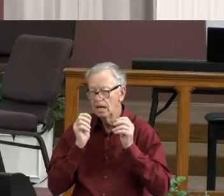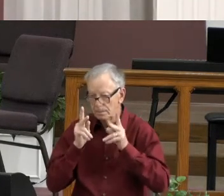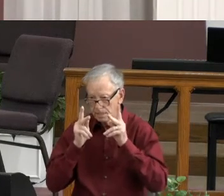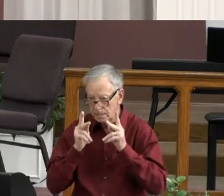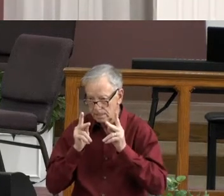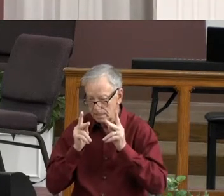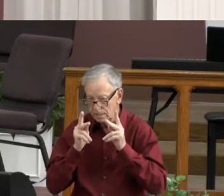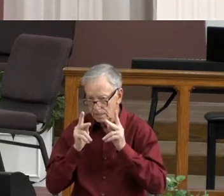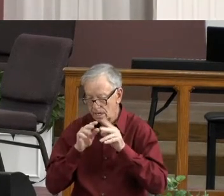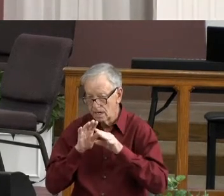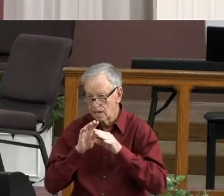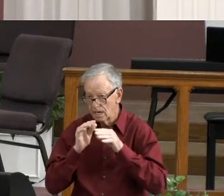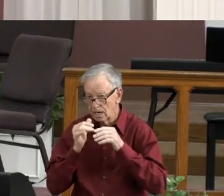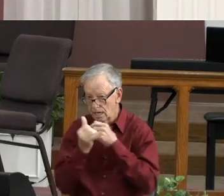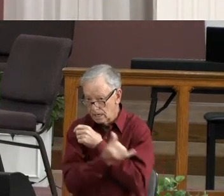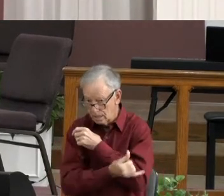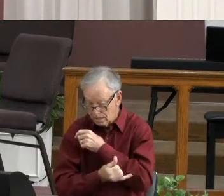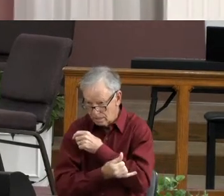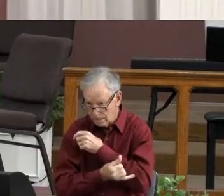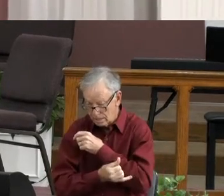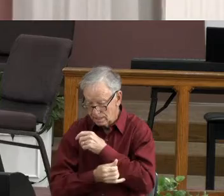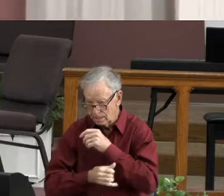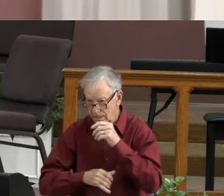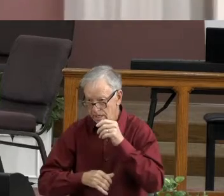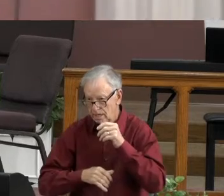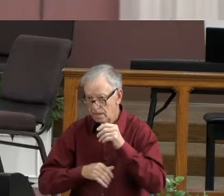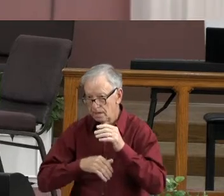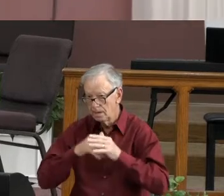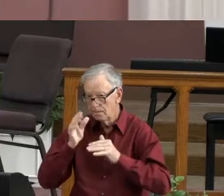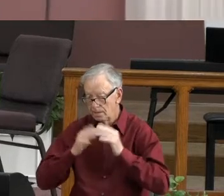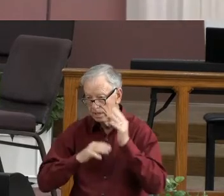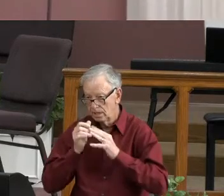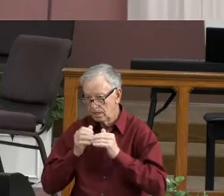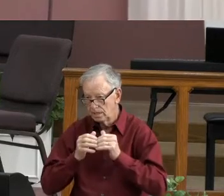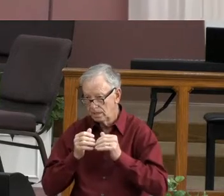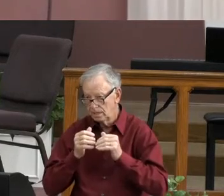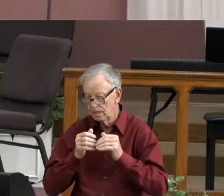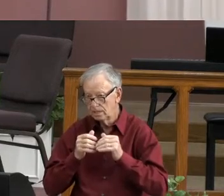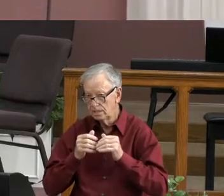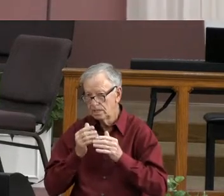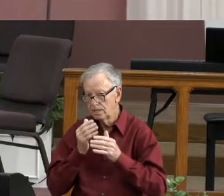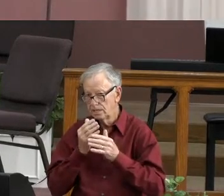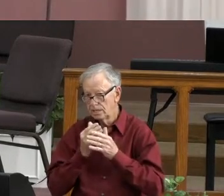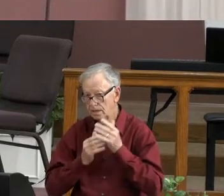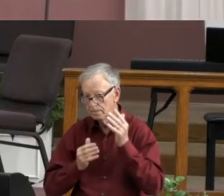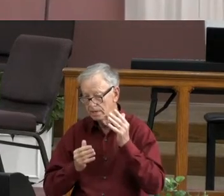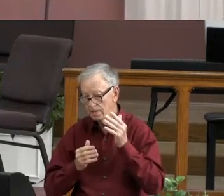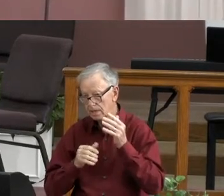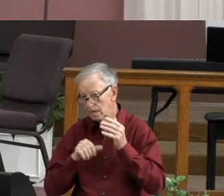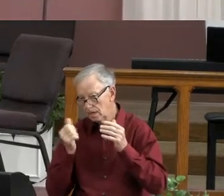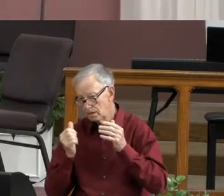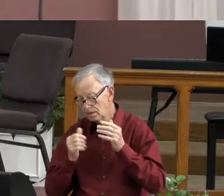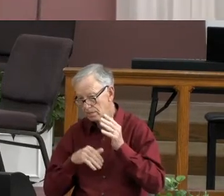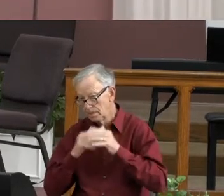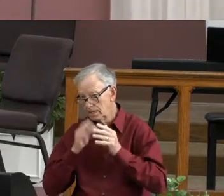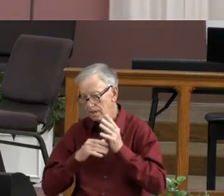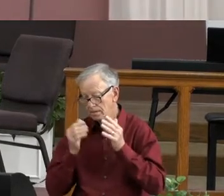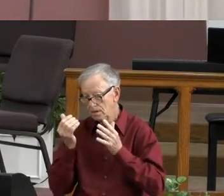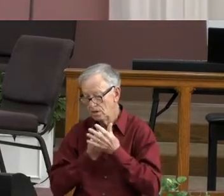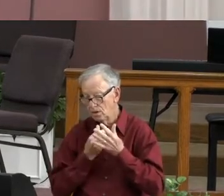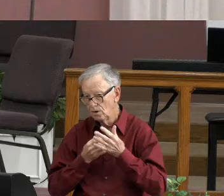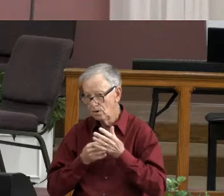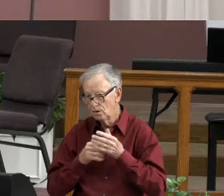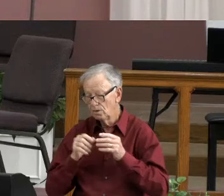built to try and build something anew. We face the choices as followers of Jesus as to what we